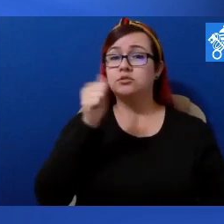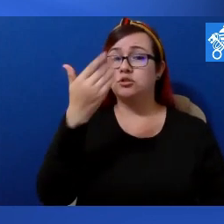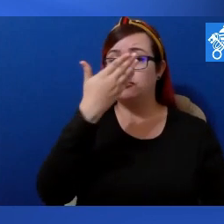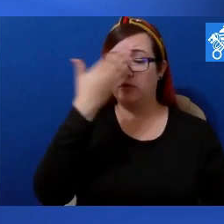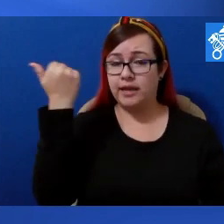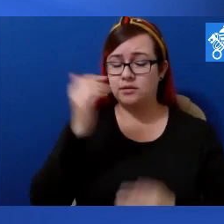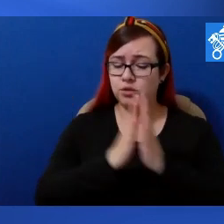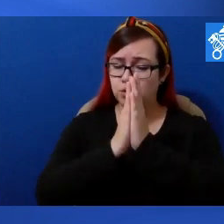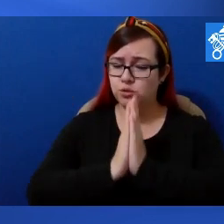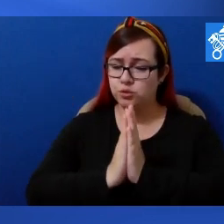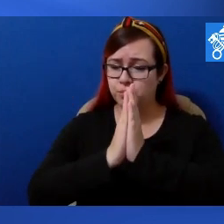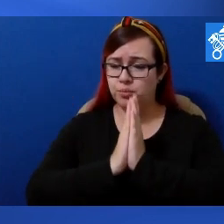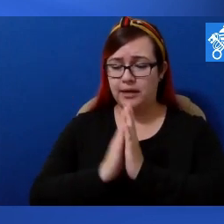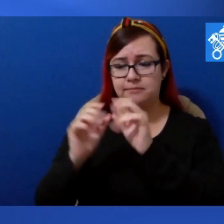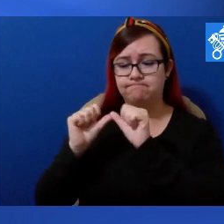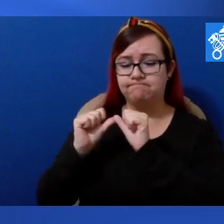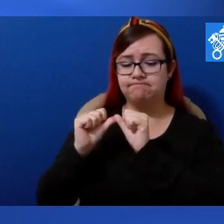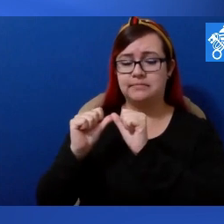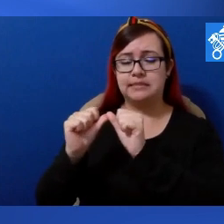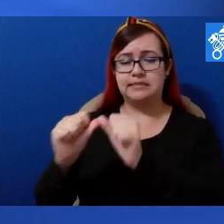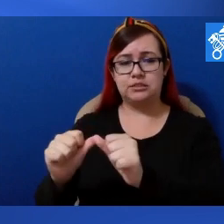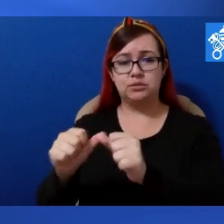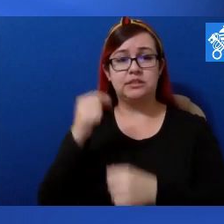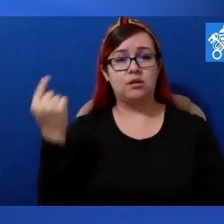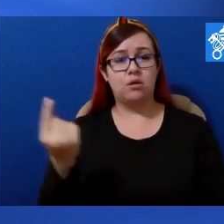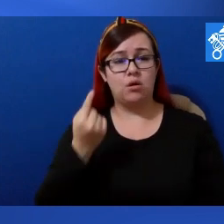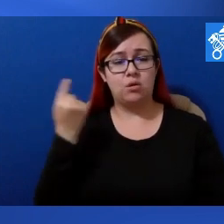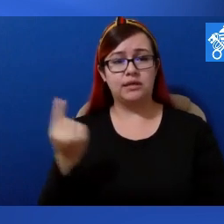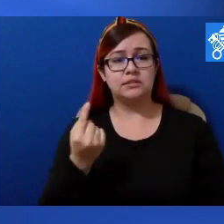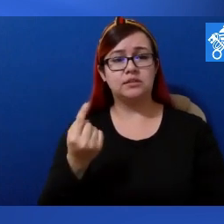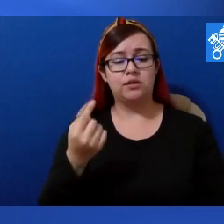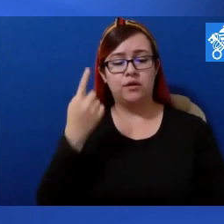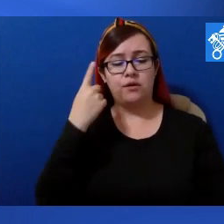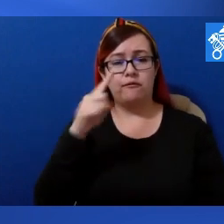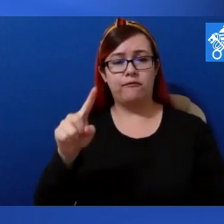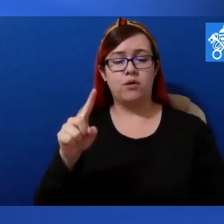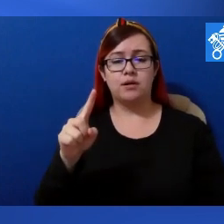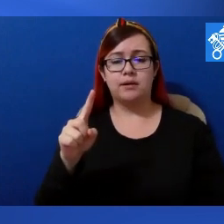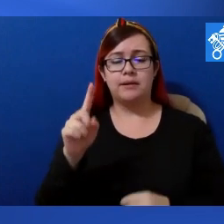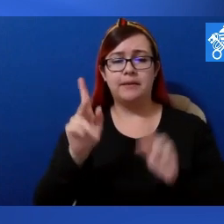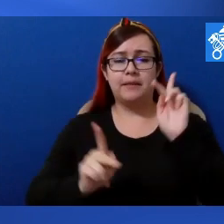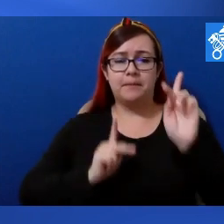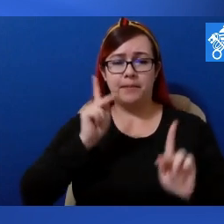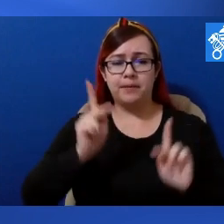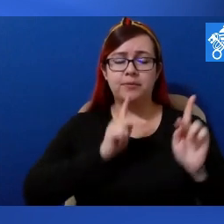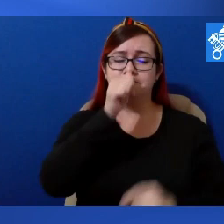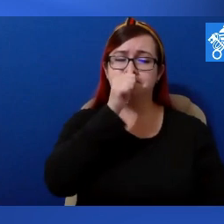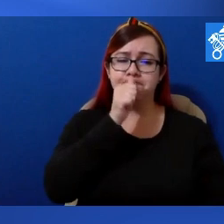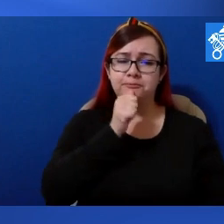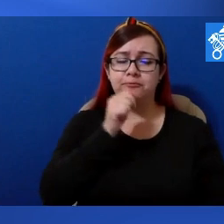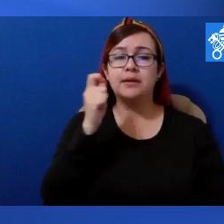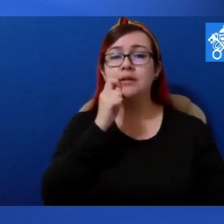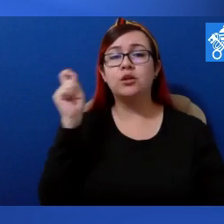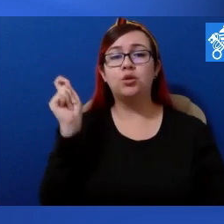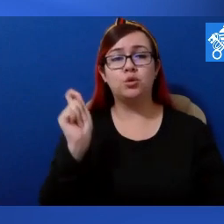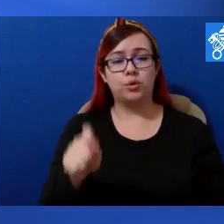Foundation. I thank you for your significant commitment to building paths of brotherhood and solidarity with a